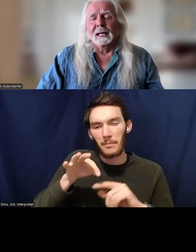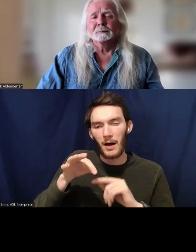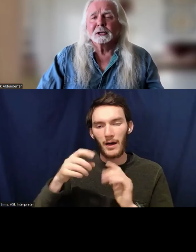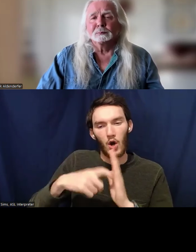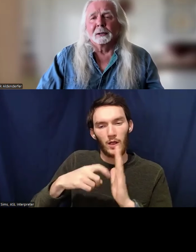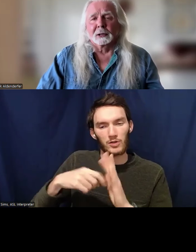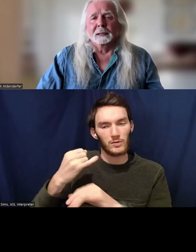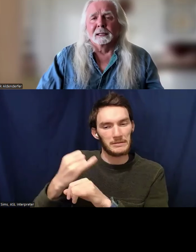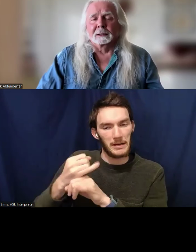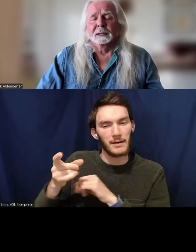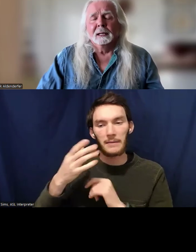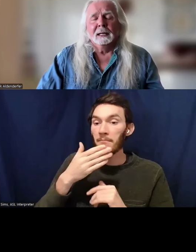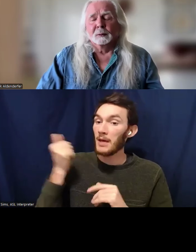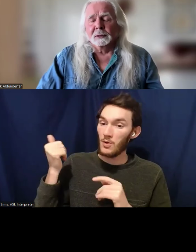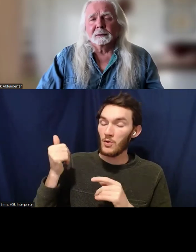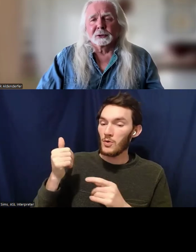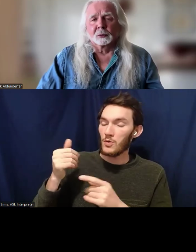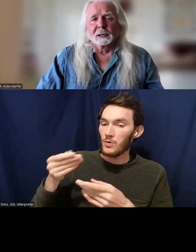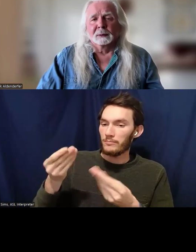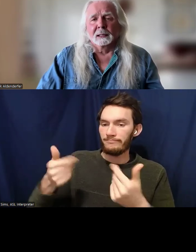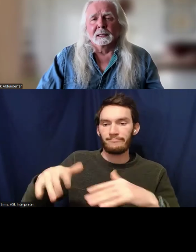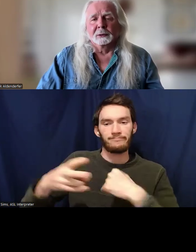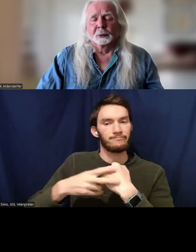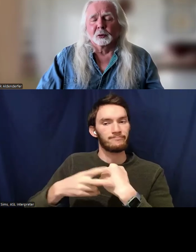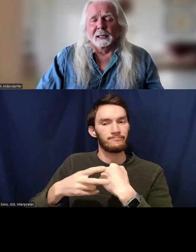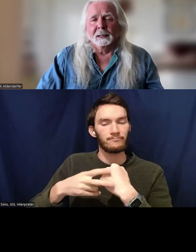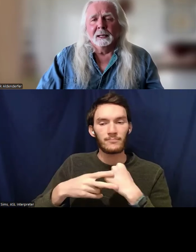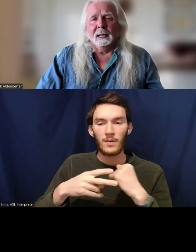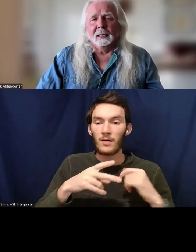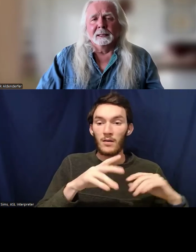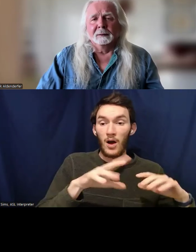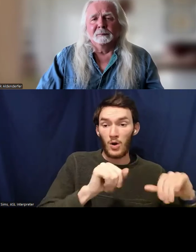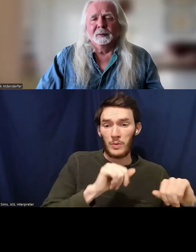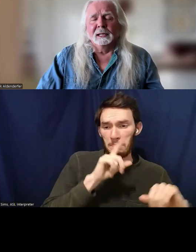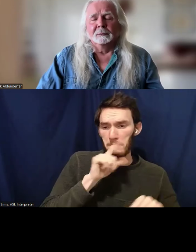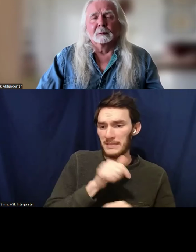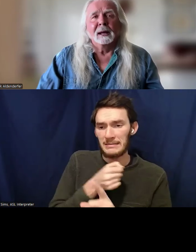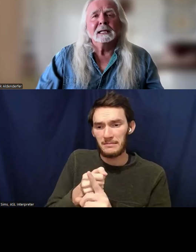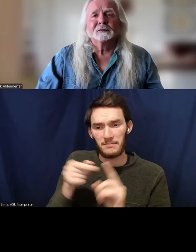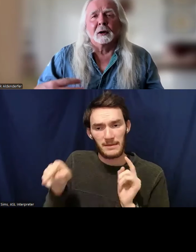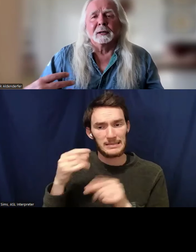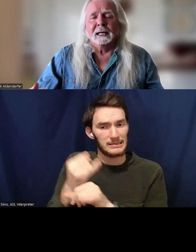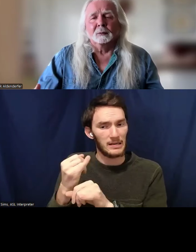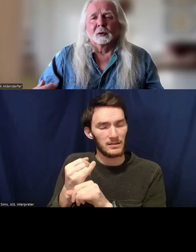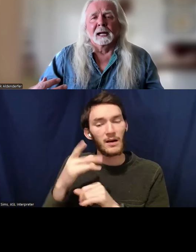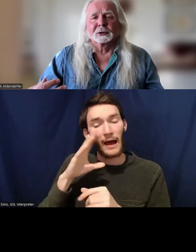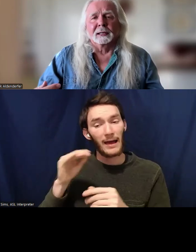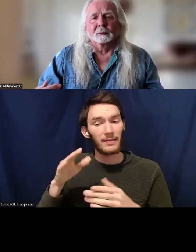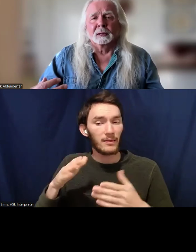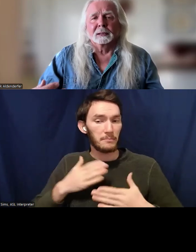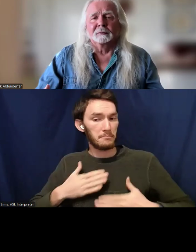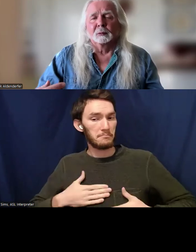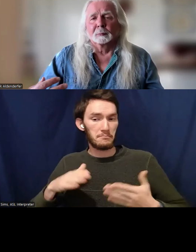site that had much better context. It was not destroyed by an earthquake, and the remains found in it were